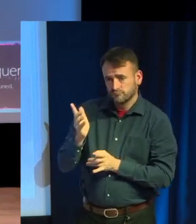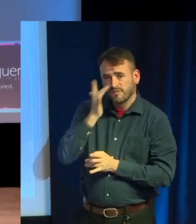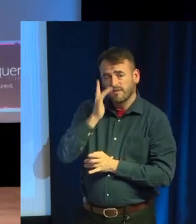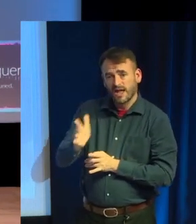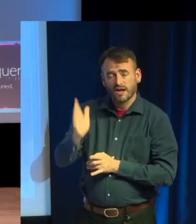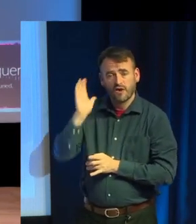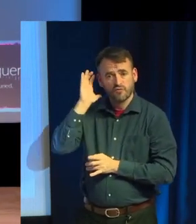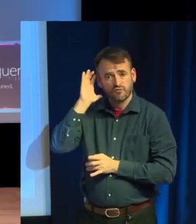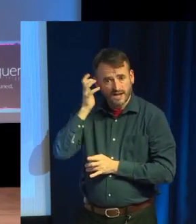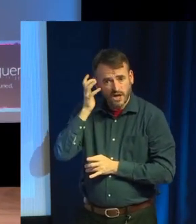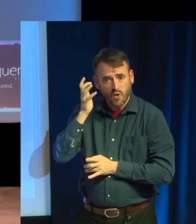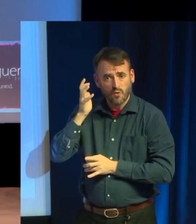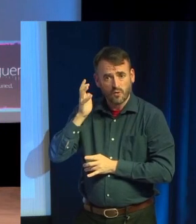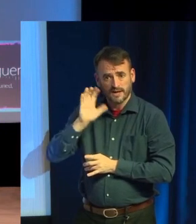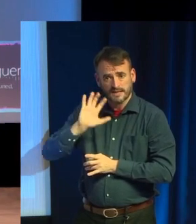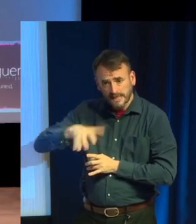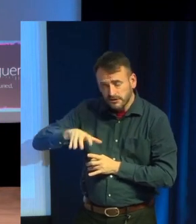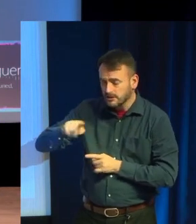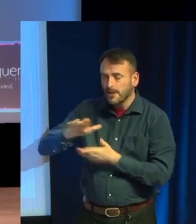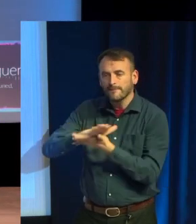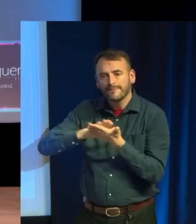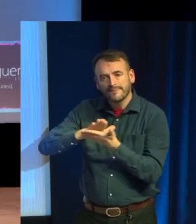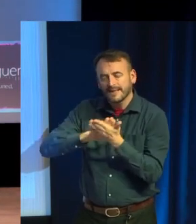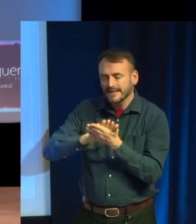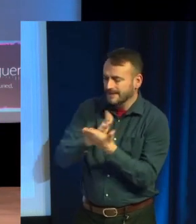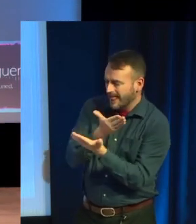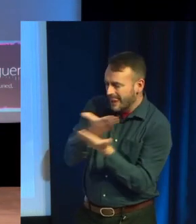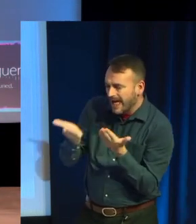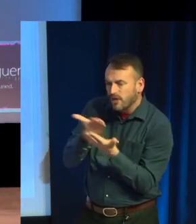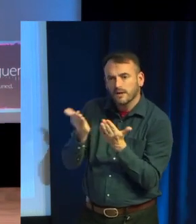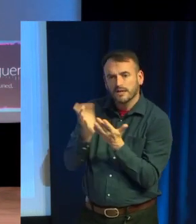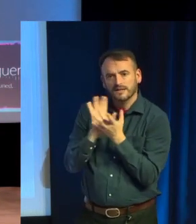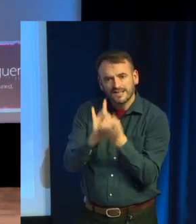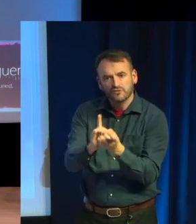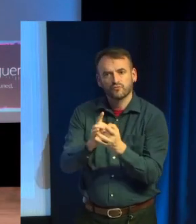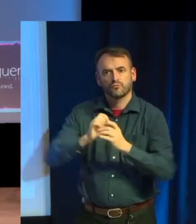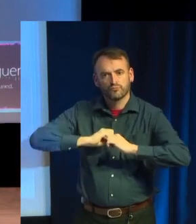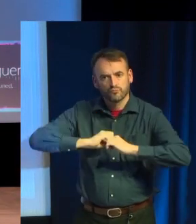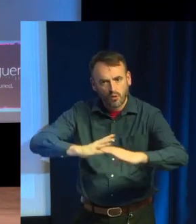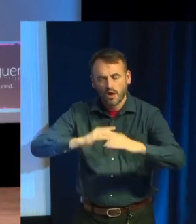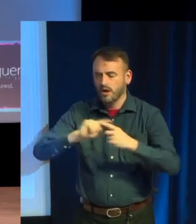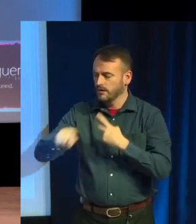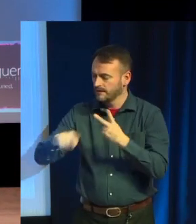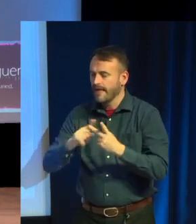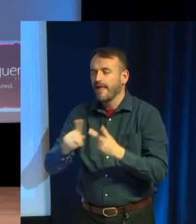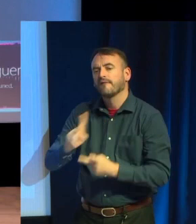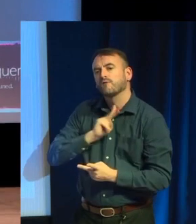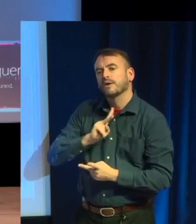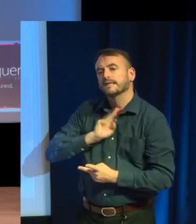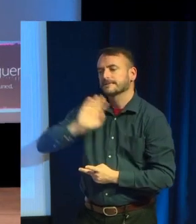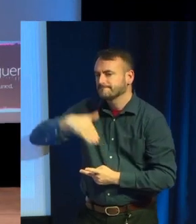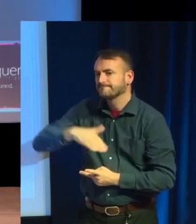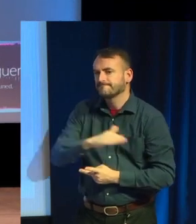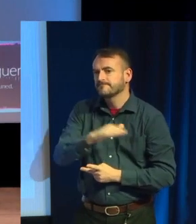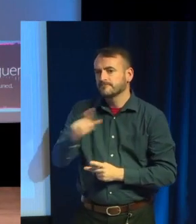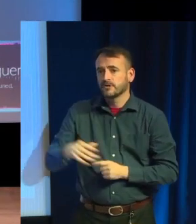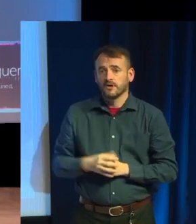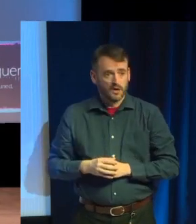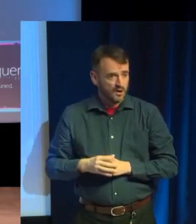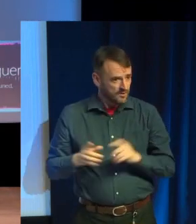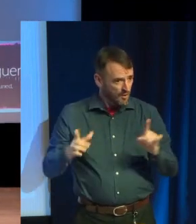voice. It would have the feeling that you get when you